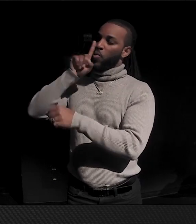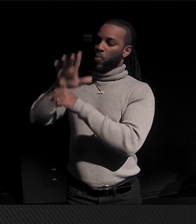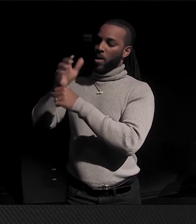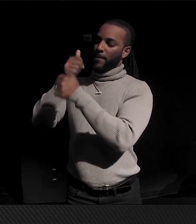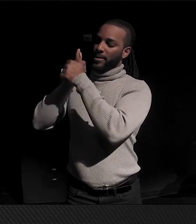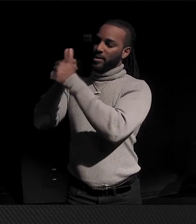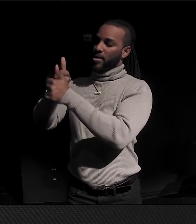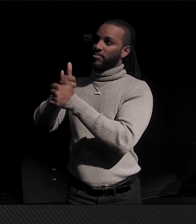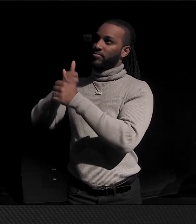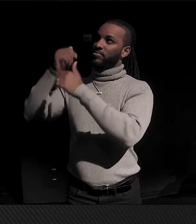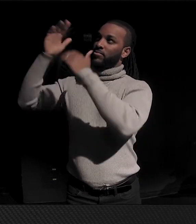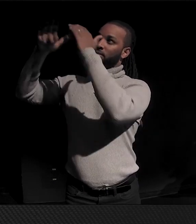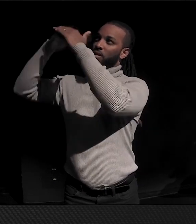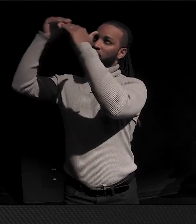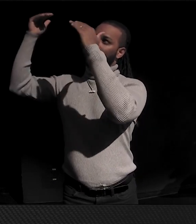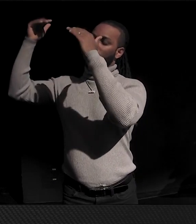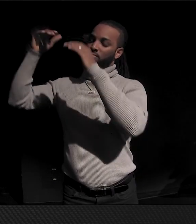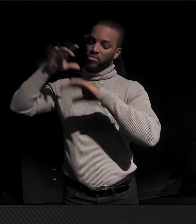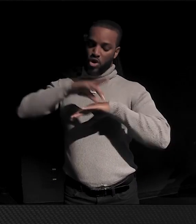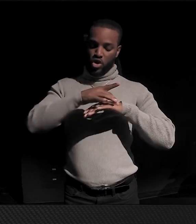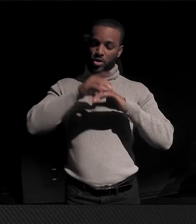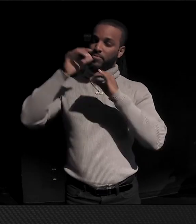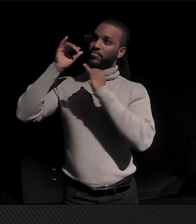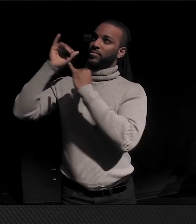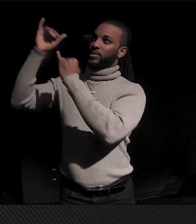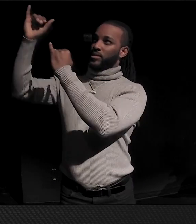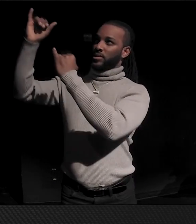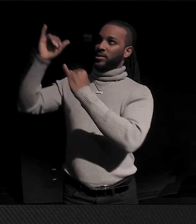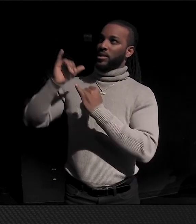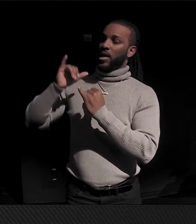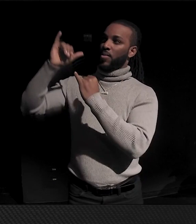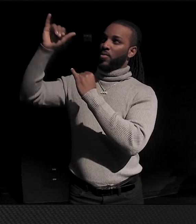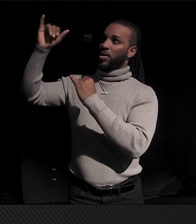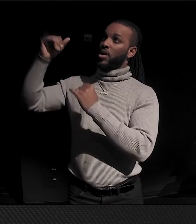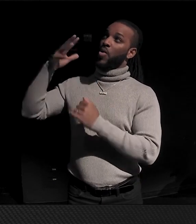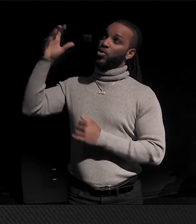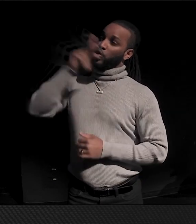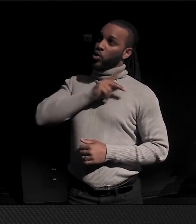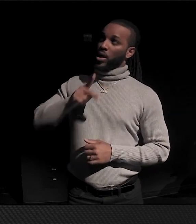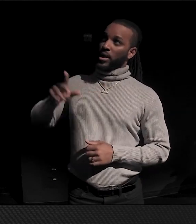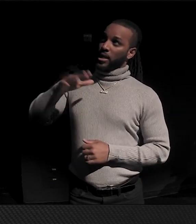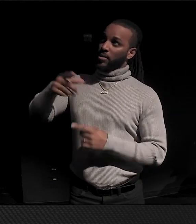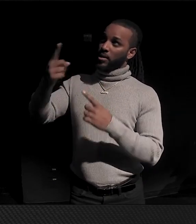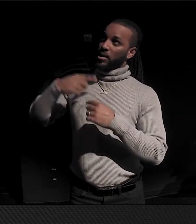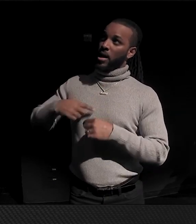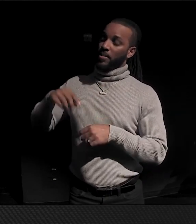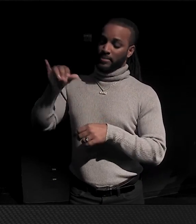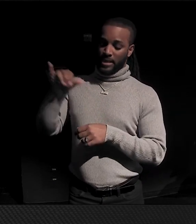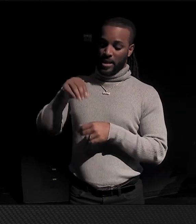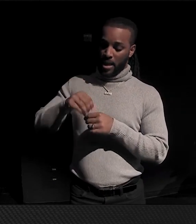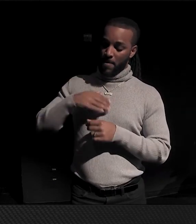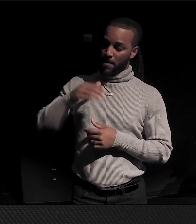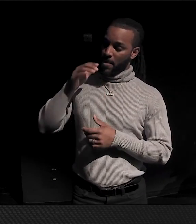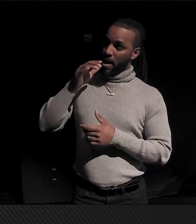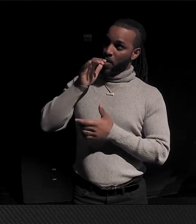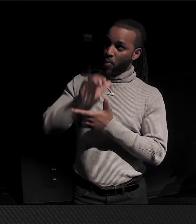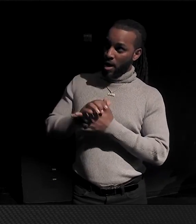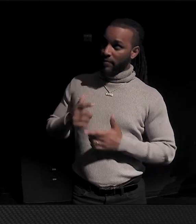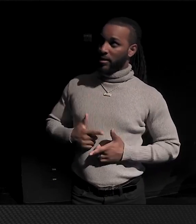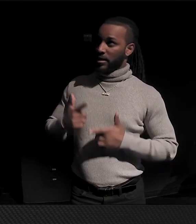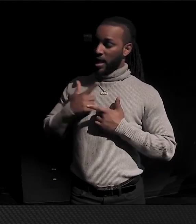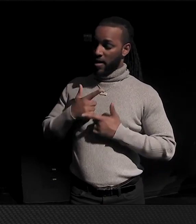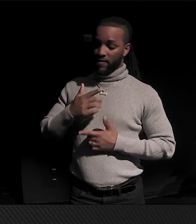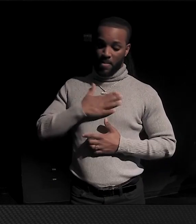things like, Lord, your kingdom come, your will be done in my wife's life. Make it on earth as it is in heaven in